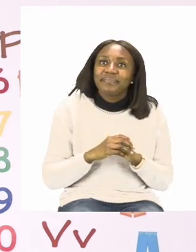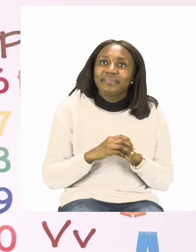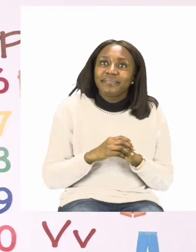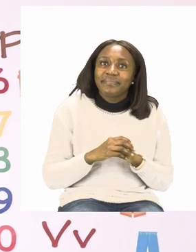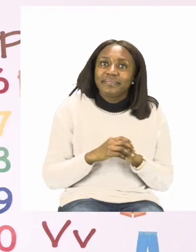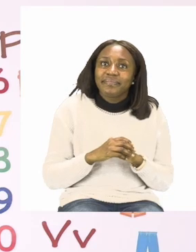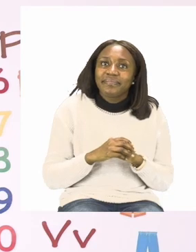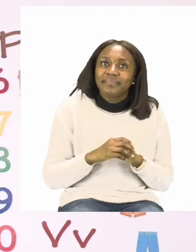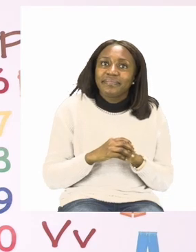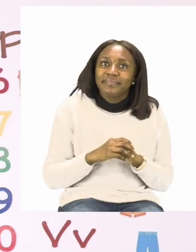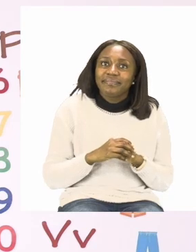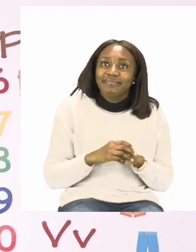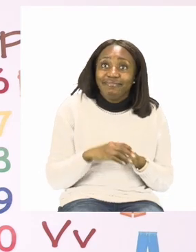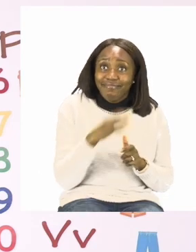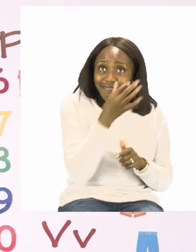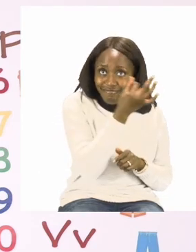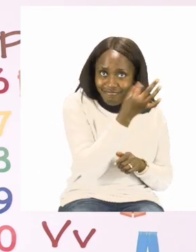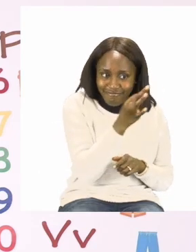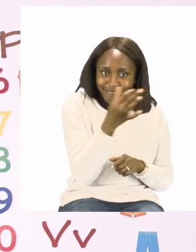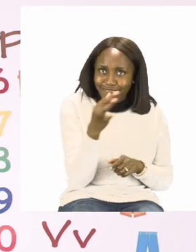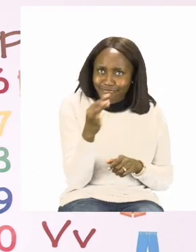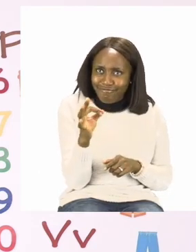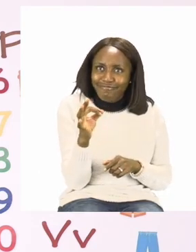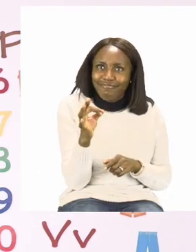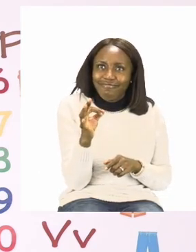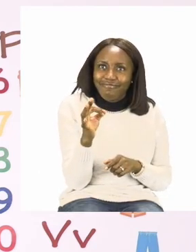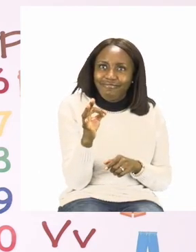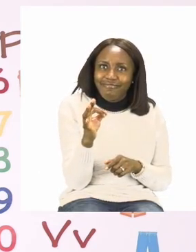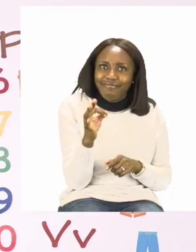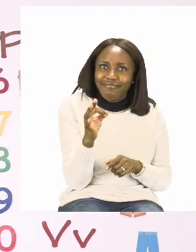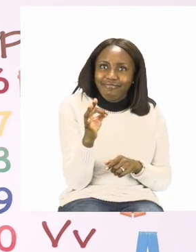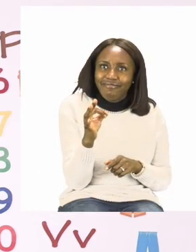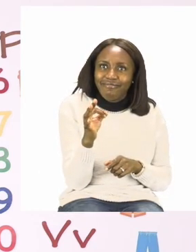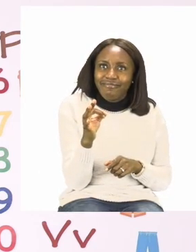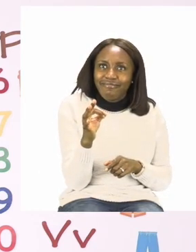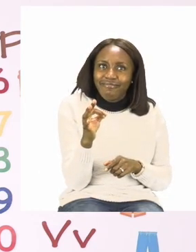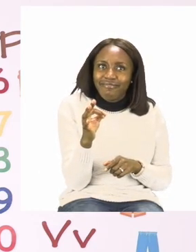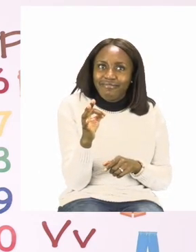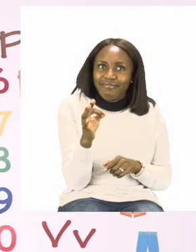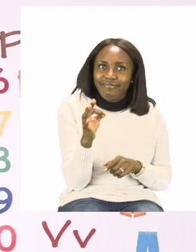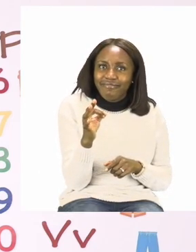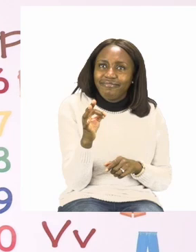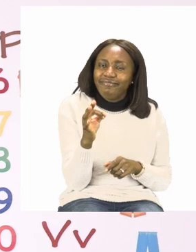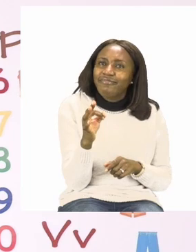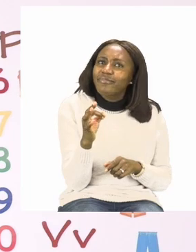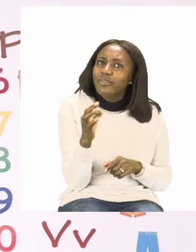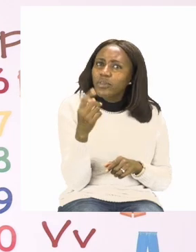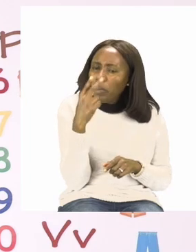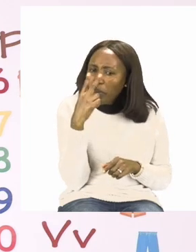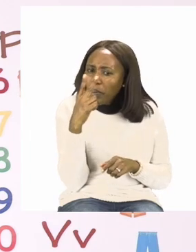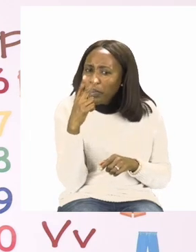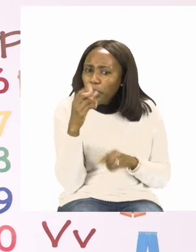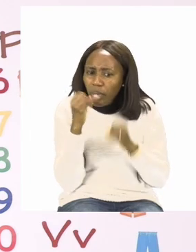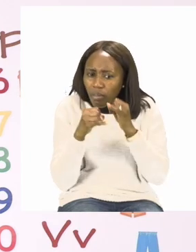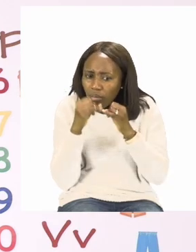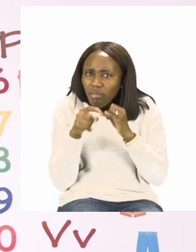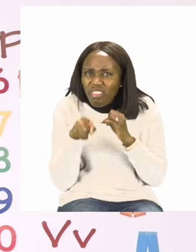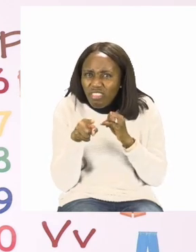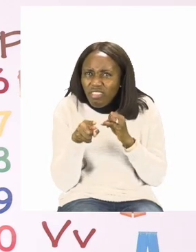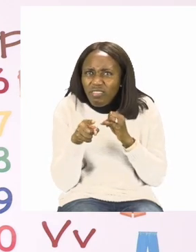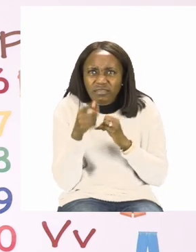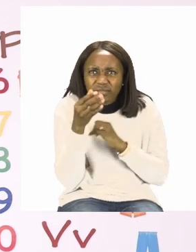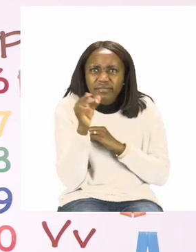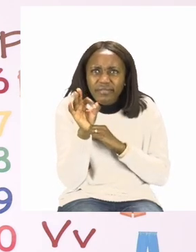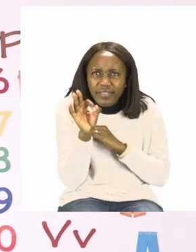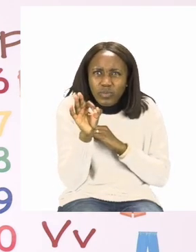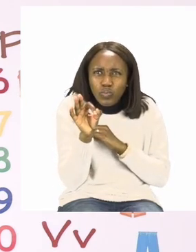And then the last one, we are looking at the digit 9, the one that is behind for the number